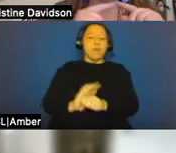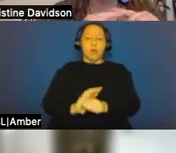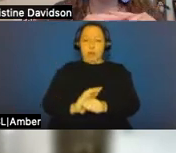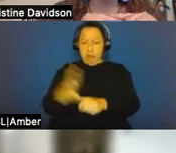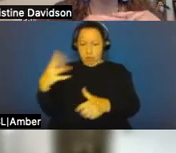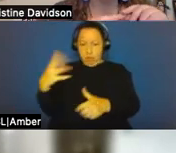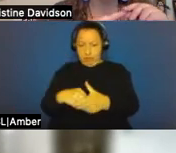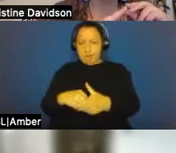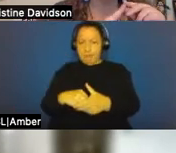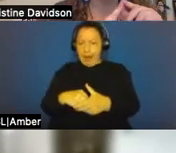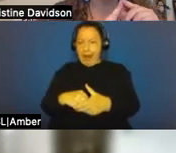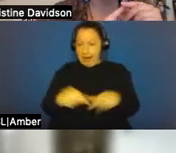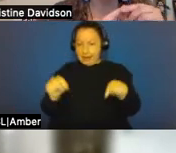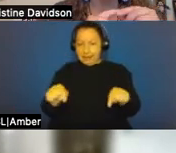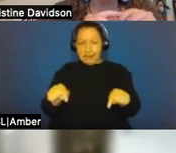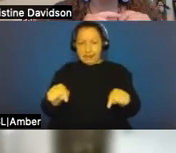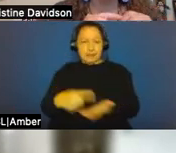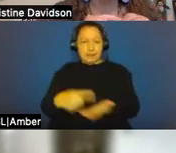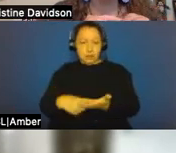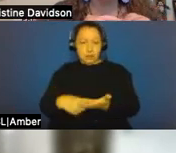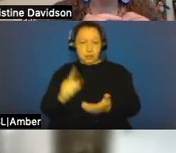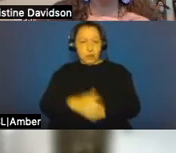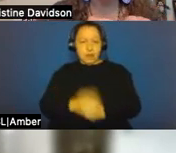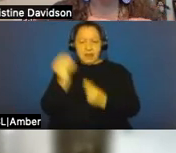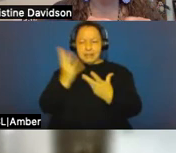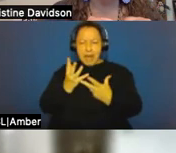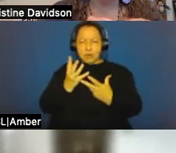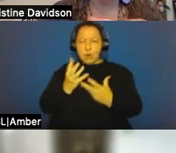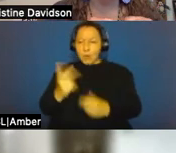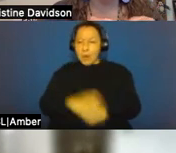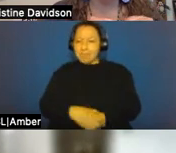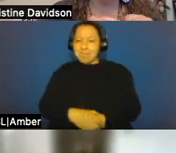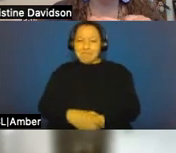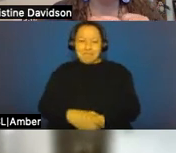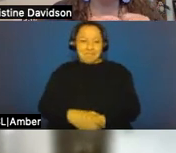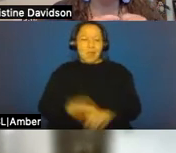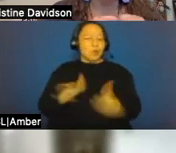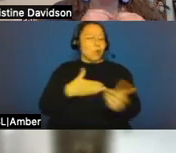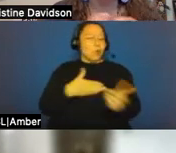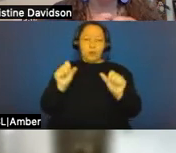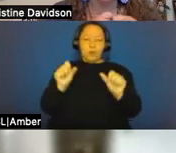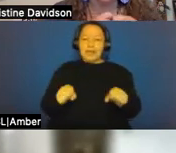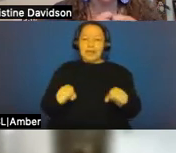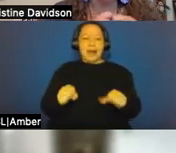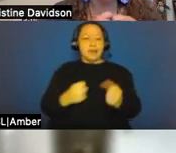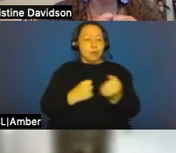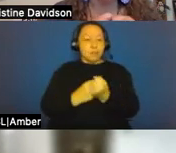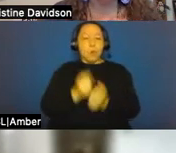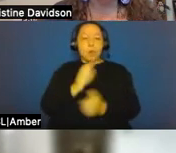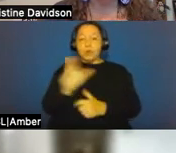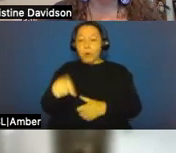going on here. Okay, just let us know that. We'll do whatever we can to make it better. We're still in a learning